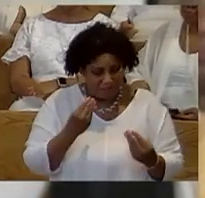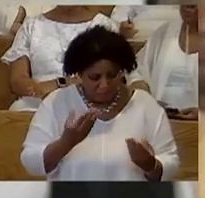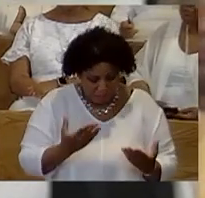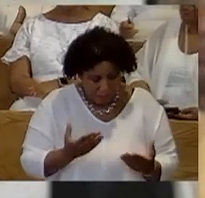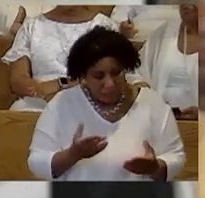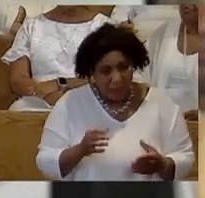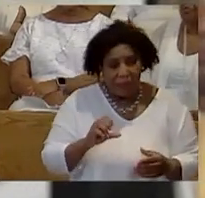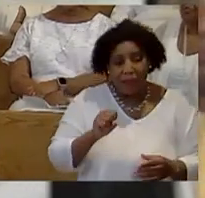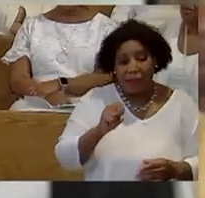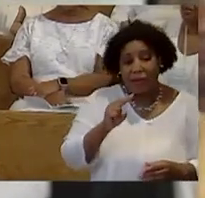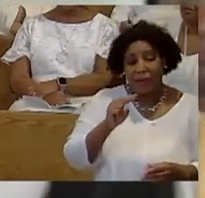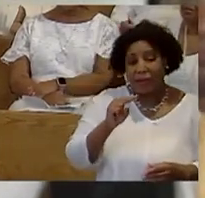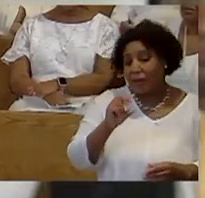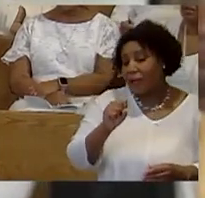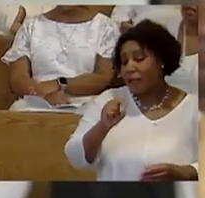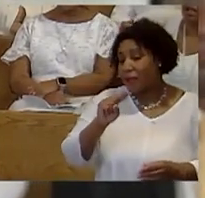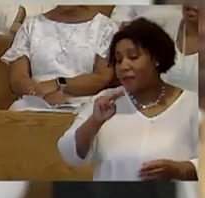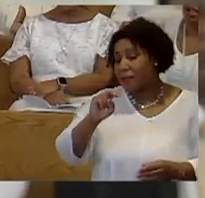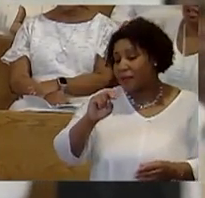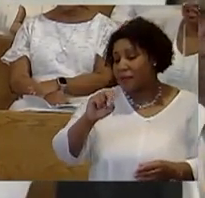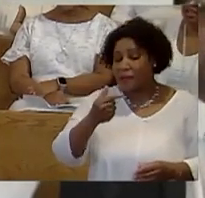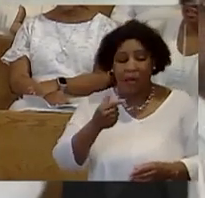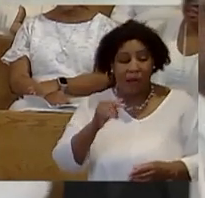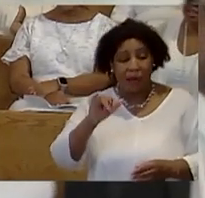Sun Yat-moon didn't get up this morning.